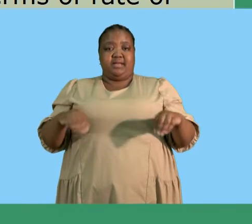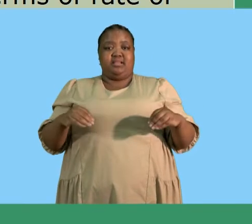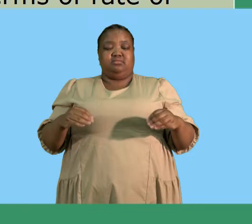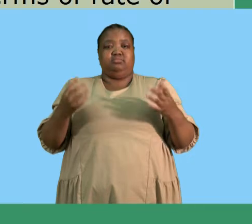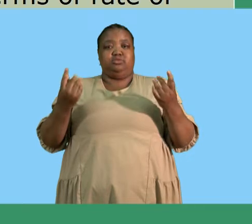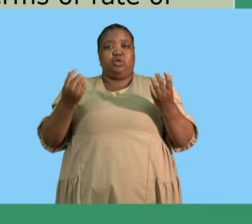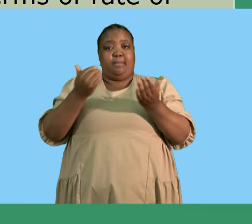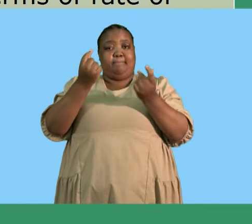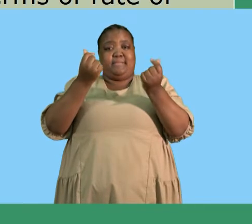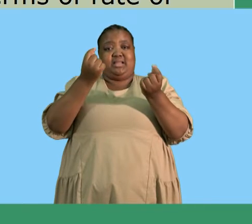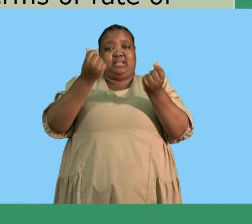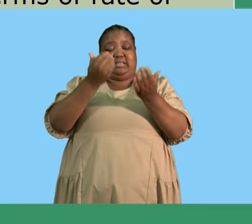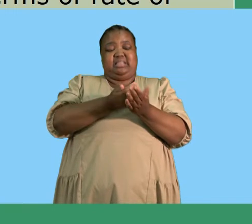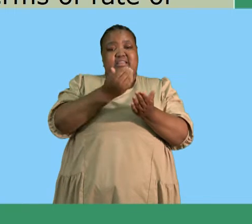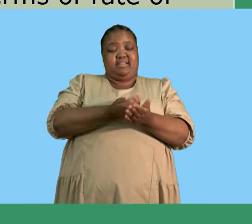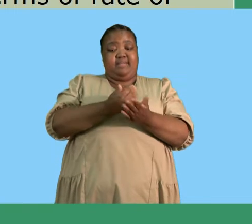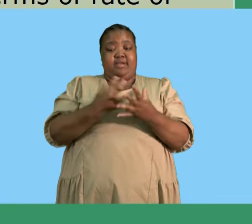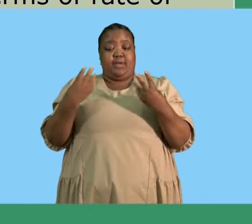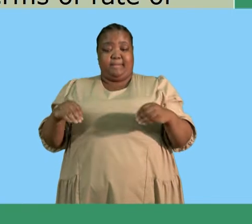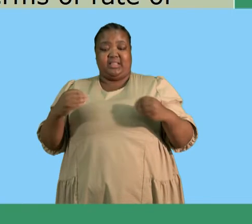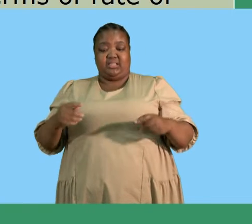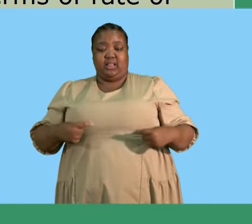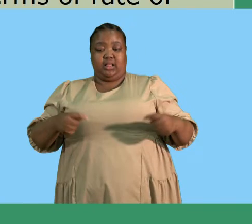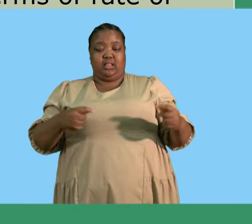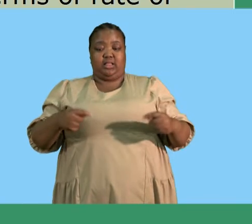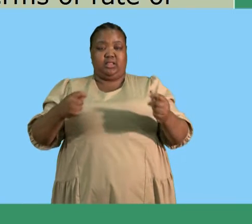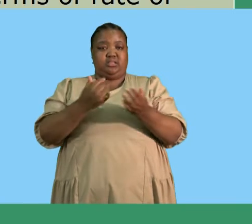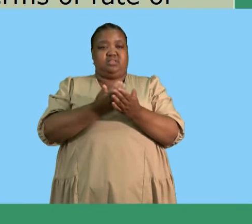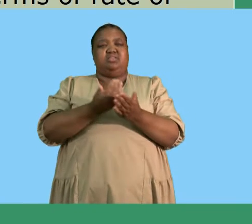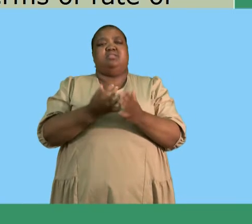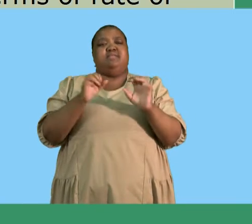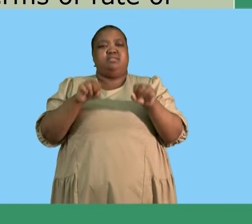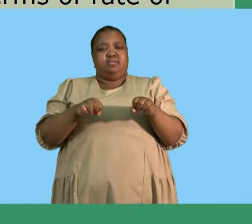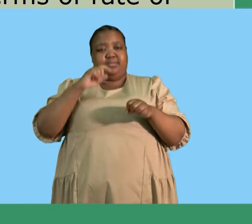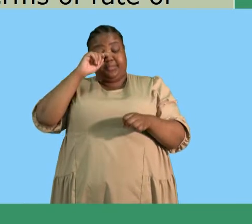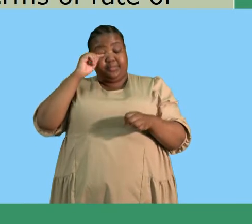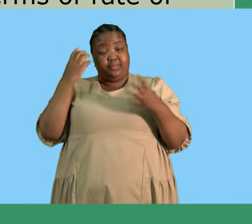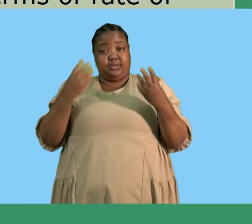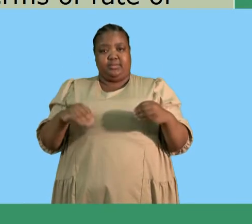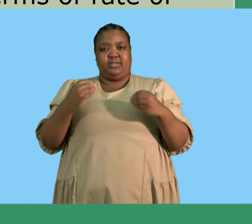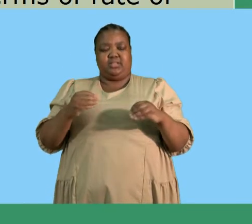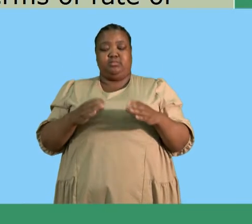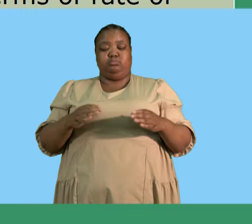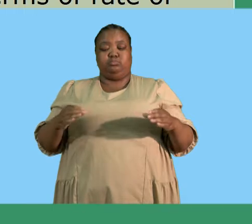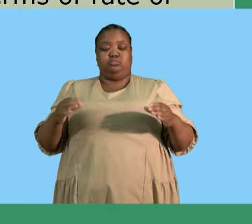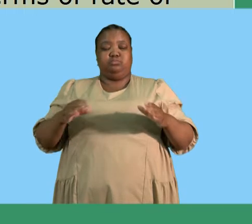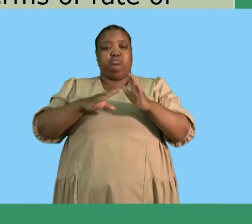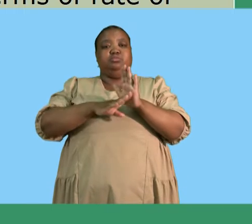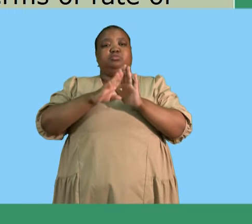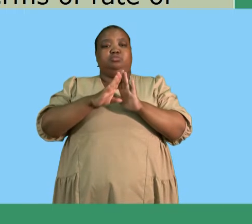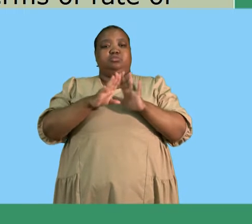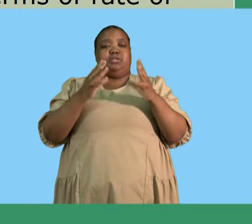cut costs or expenses of the business. You then have a business growth, which is simply defined as